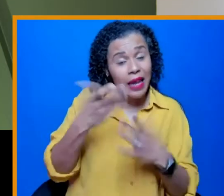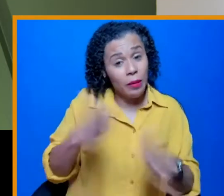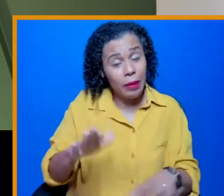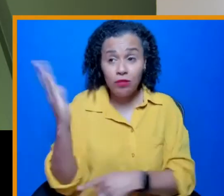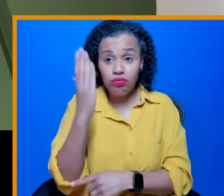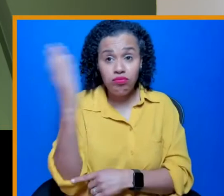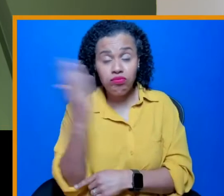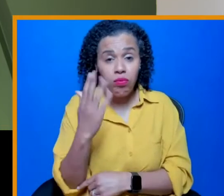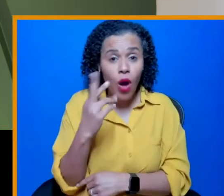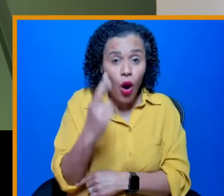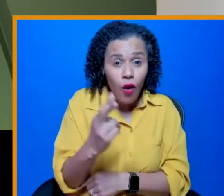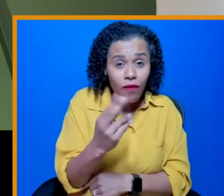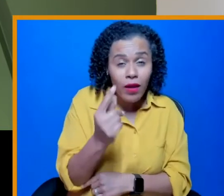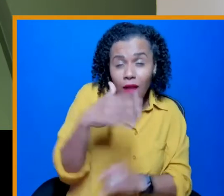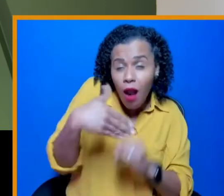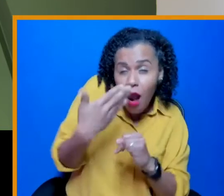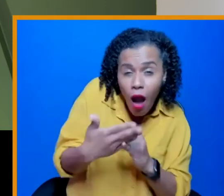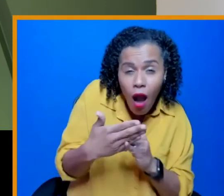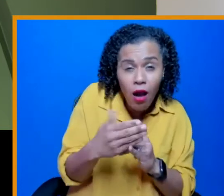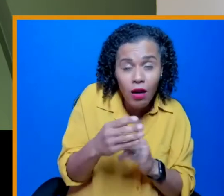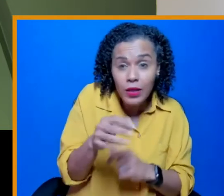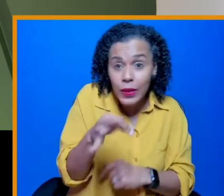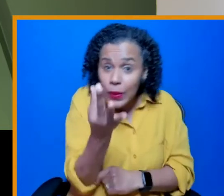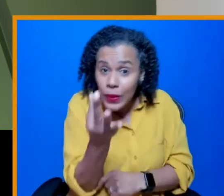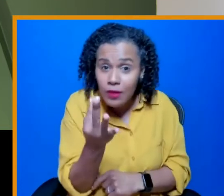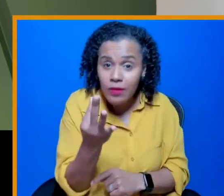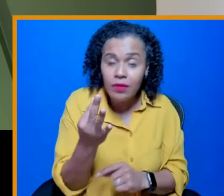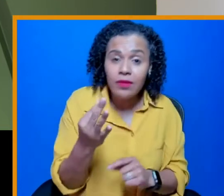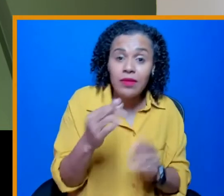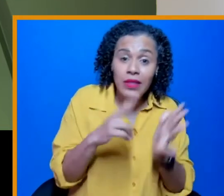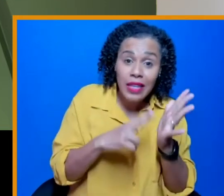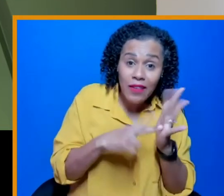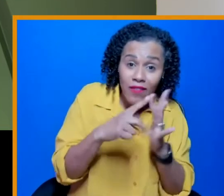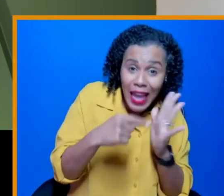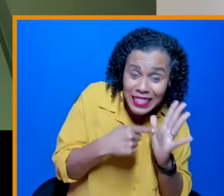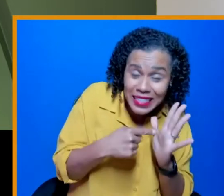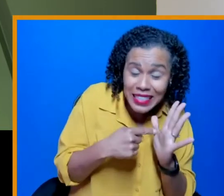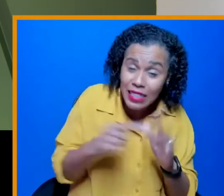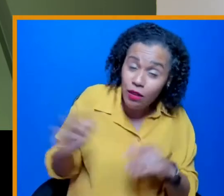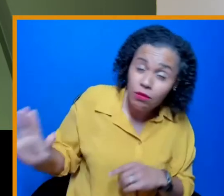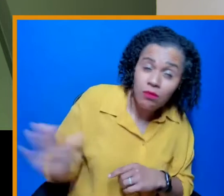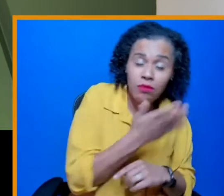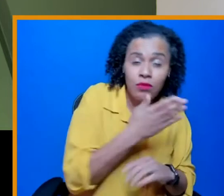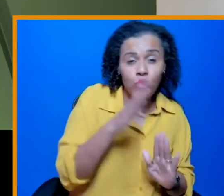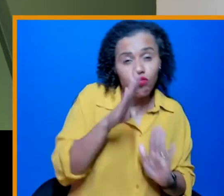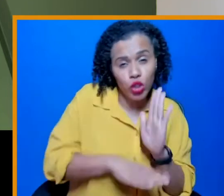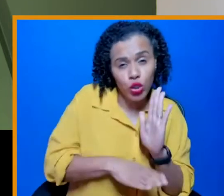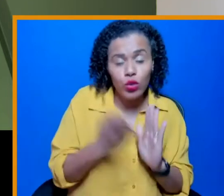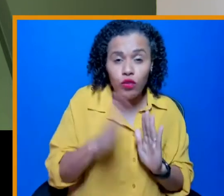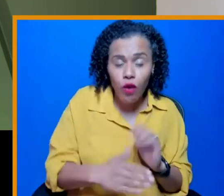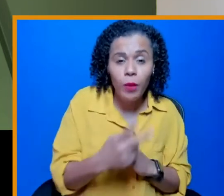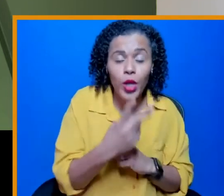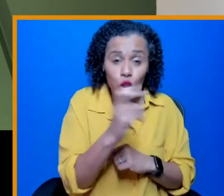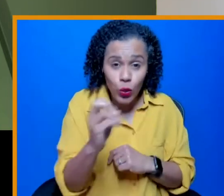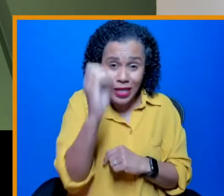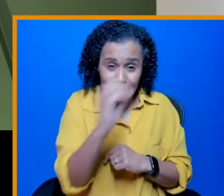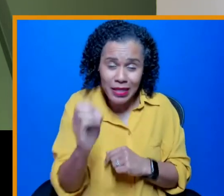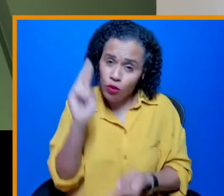jigsaw. The reduction in VAT across the board from 20% to